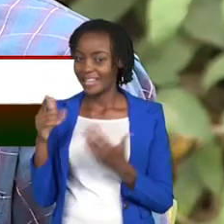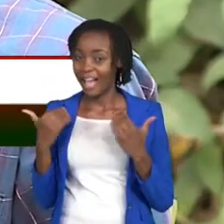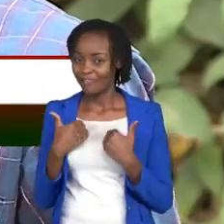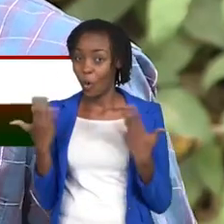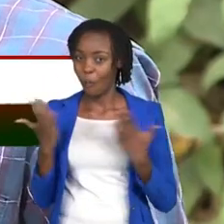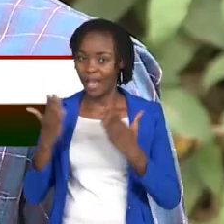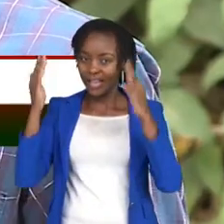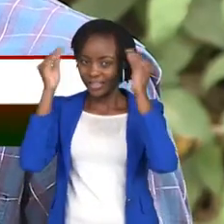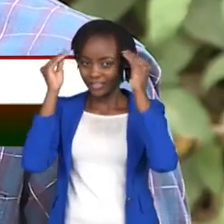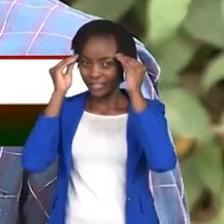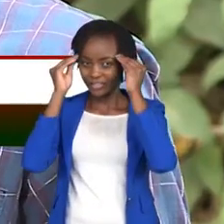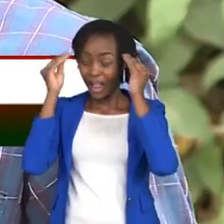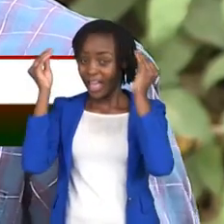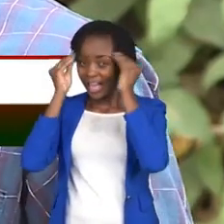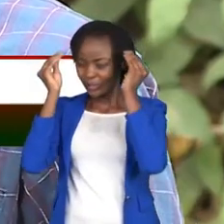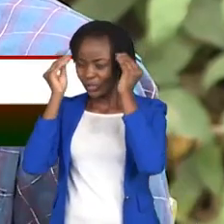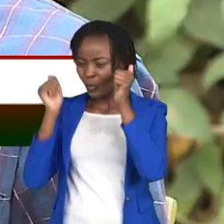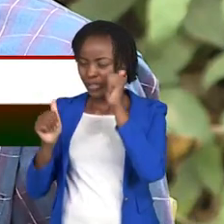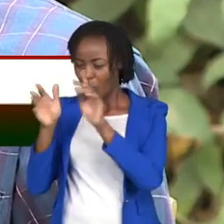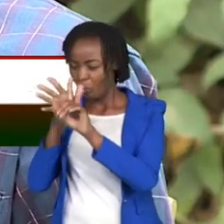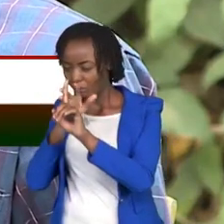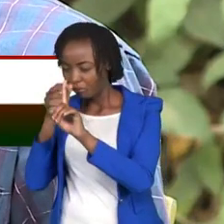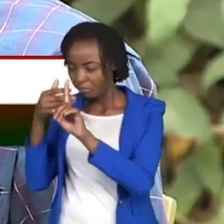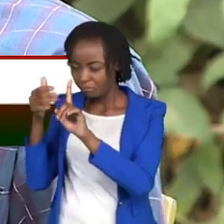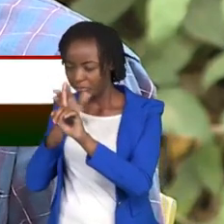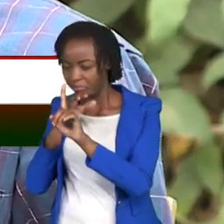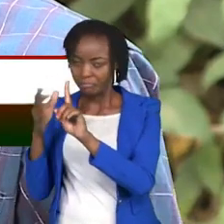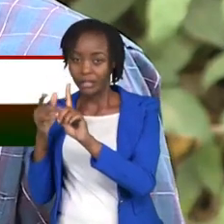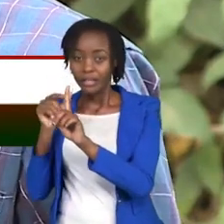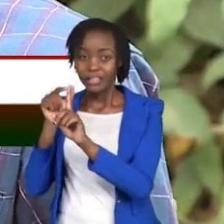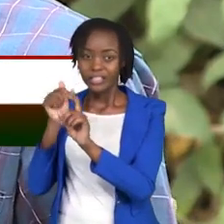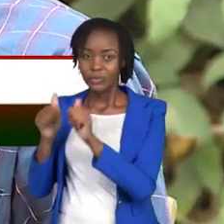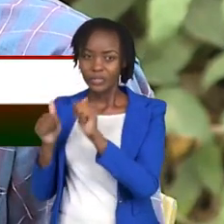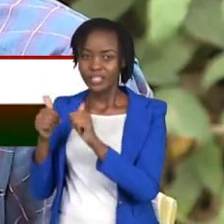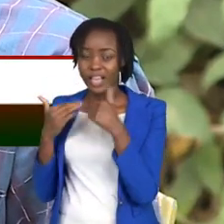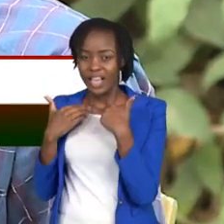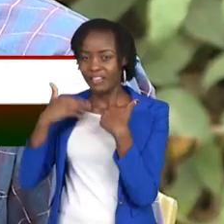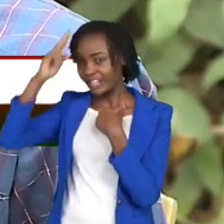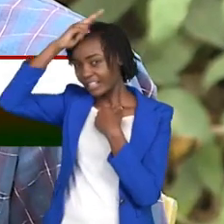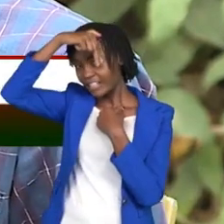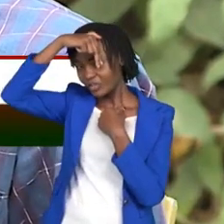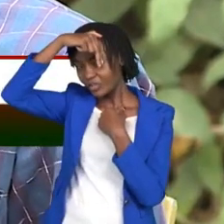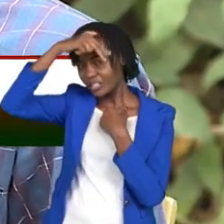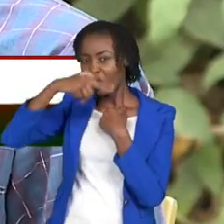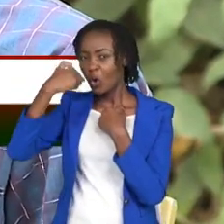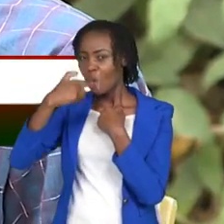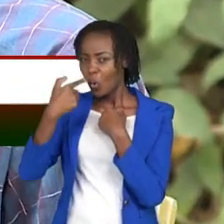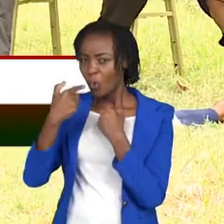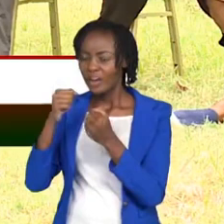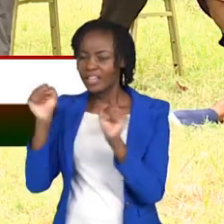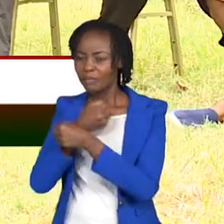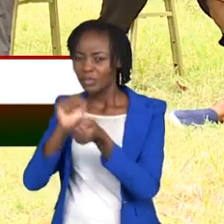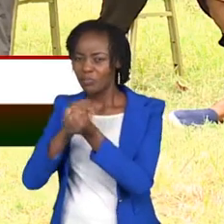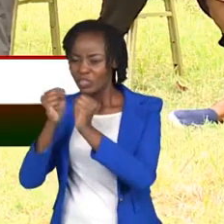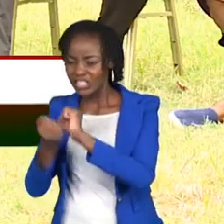is a little bit conniving. You know, you're having an education system that releases graduates who cannot think critically, challenge the system. People who cannot